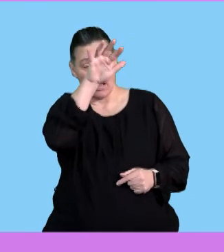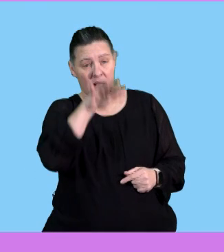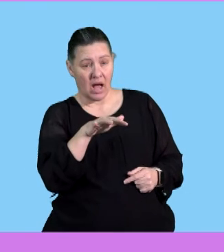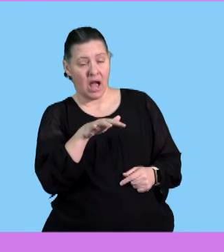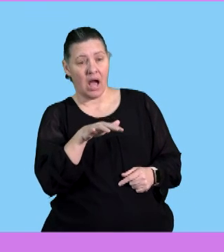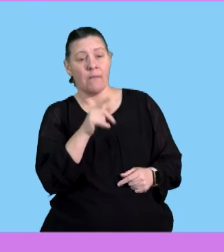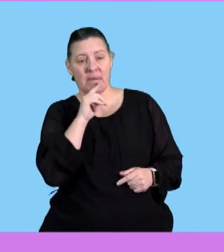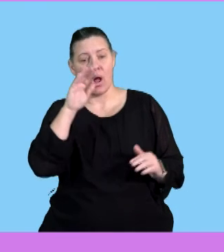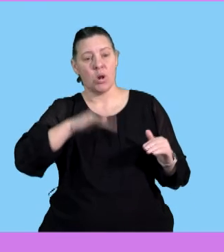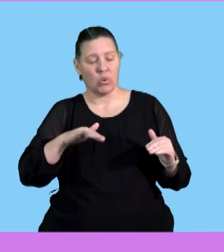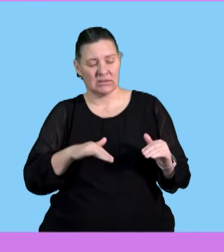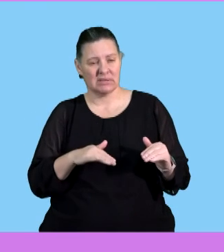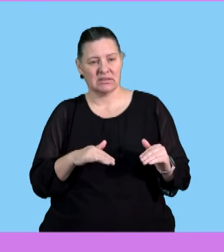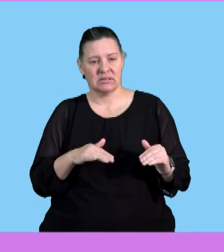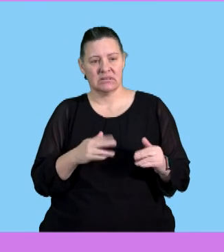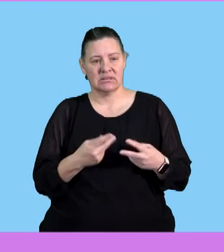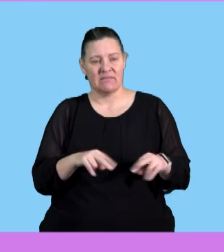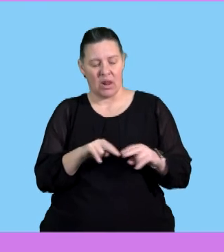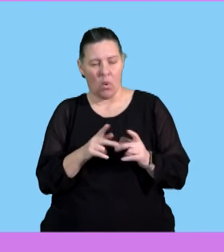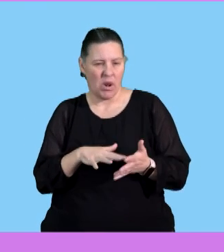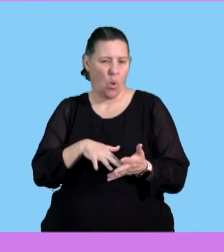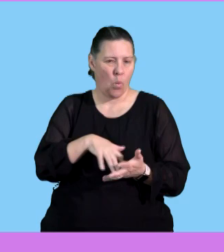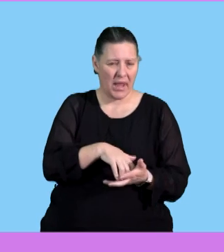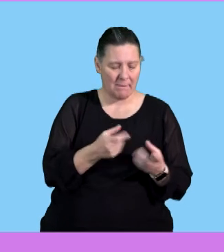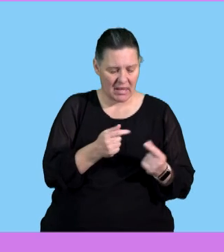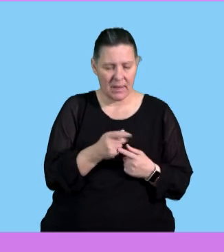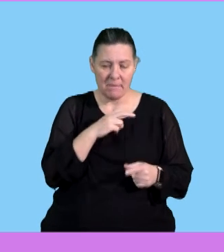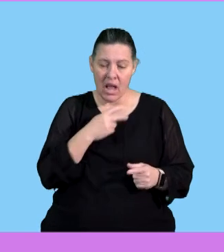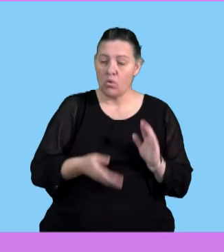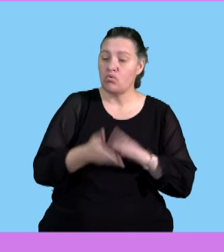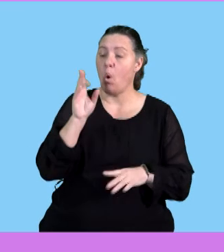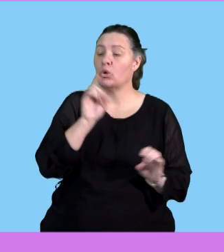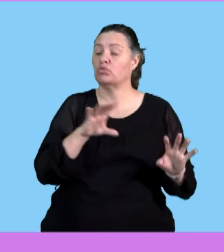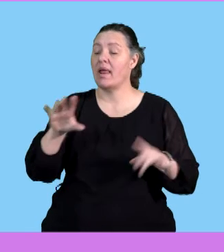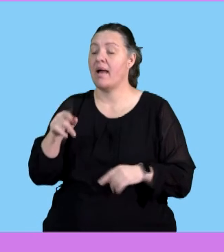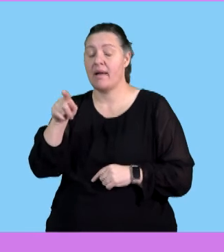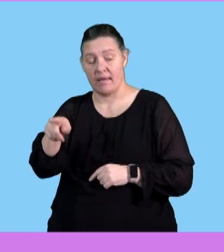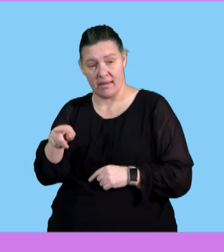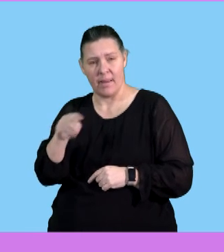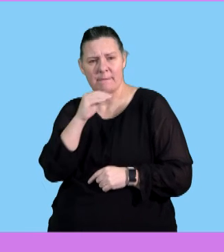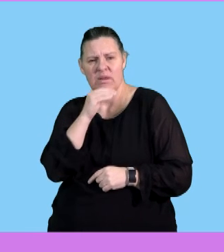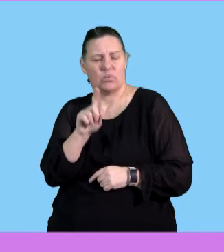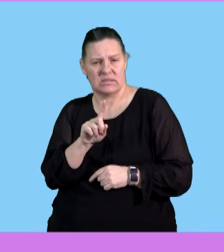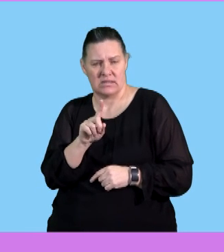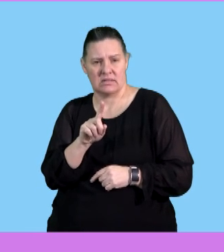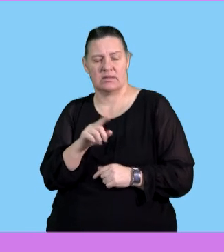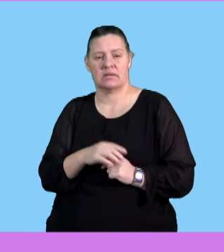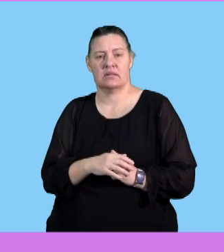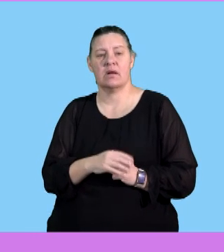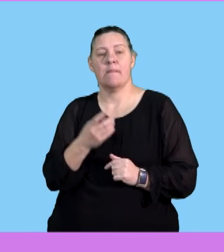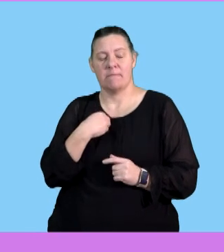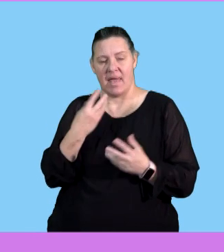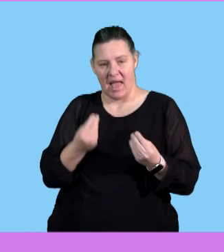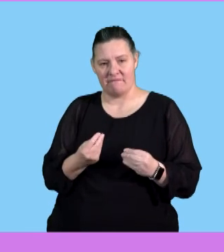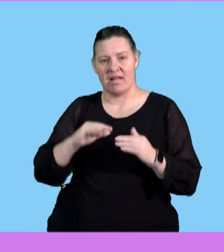this country with the lowest value or the weakest currency, it would mean that you will